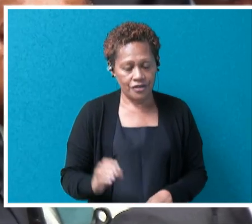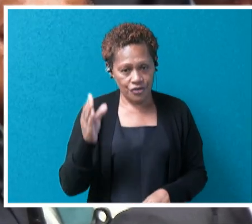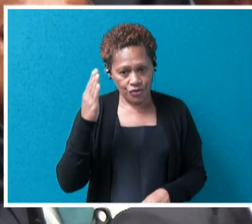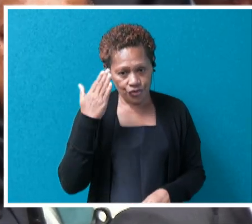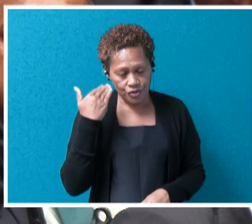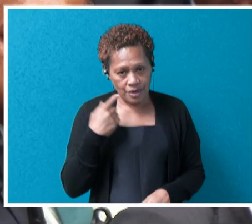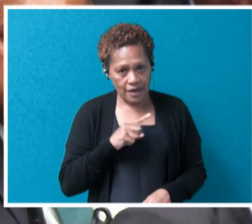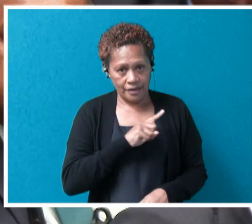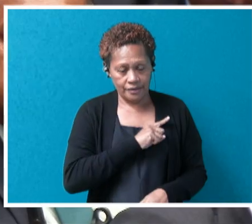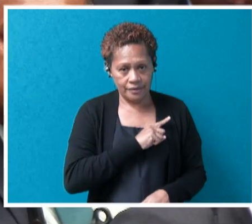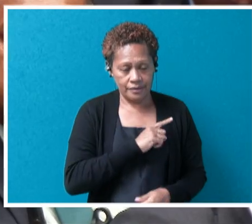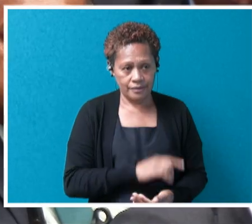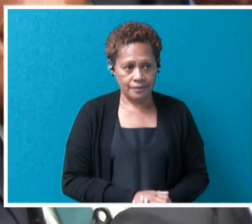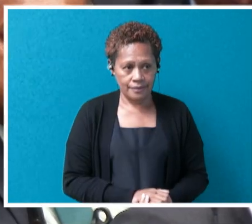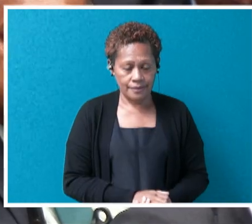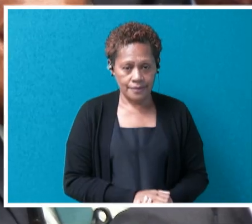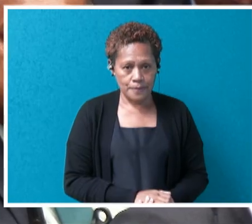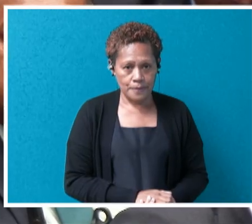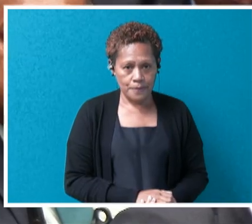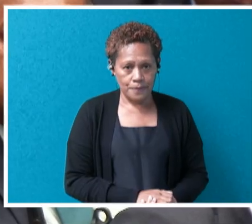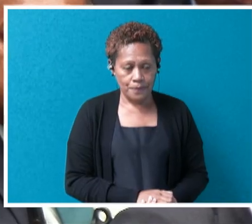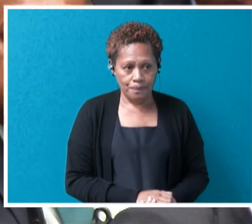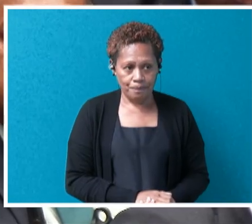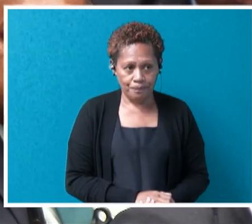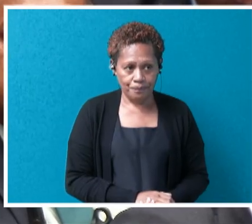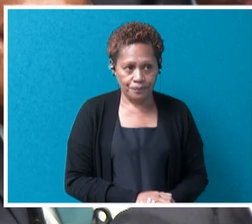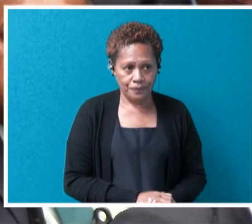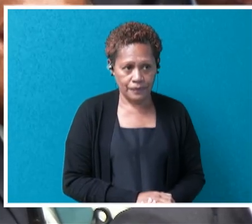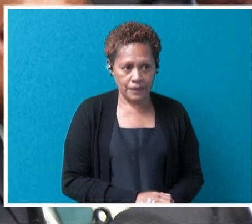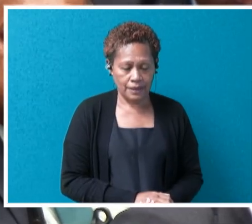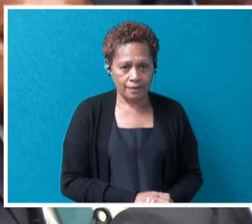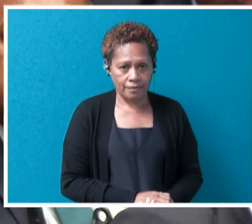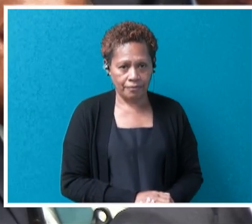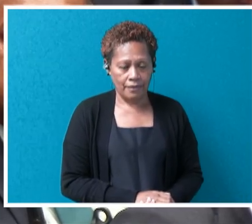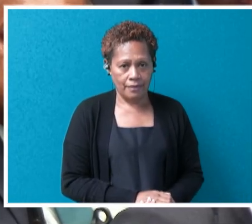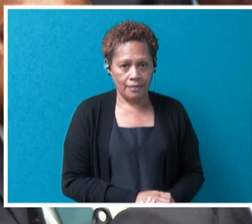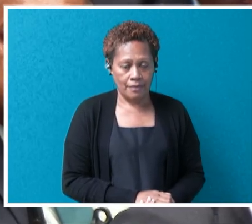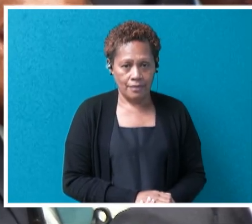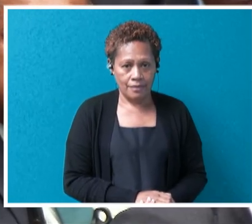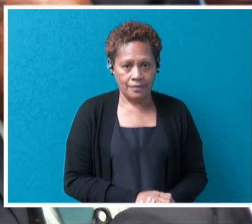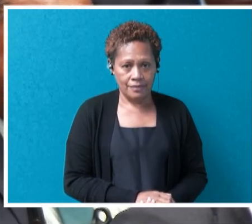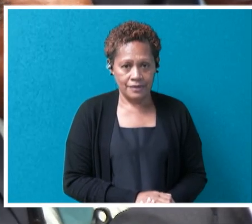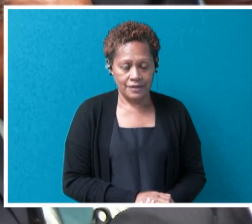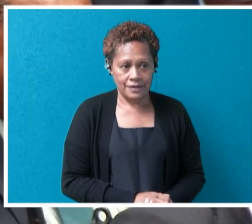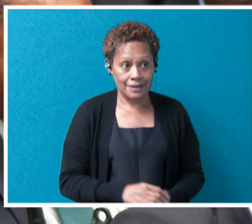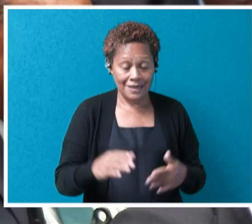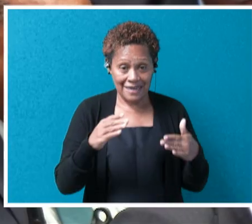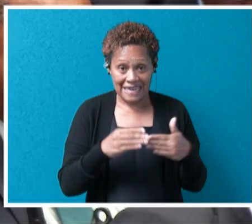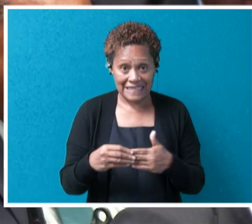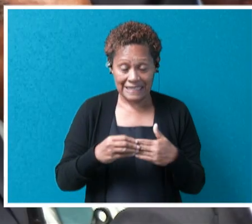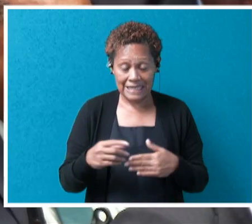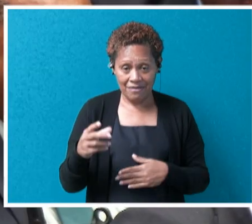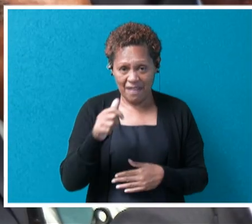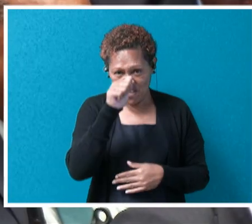iTaukei principle, I quote, Saindoko Karikari, and quote, leadership that